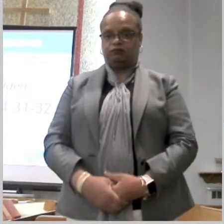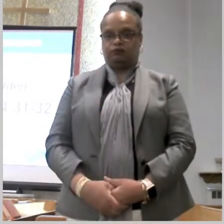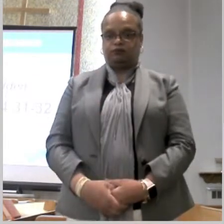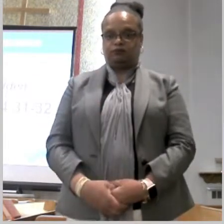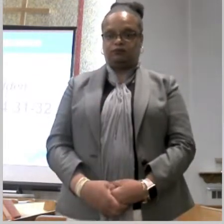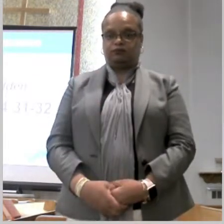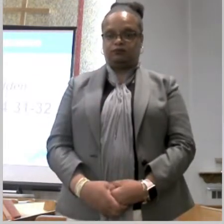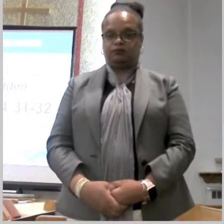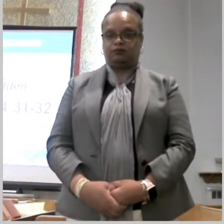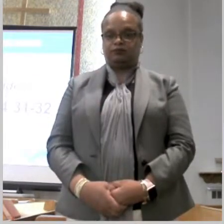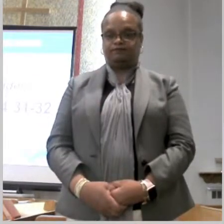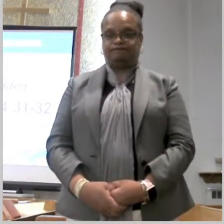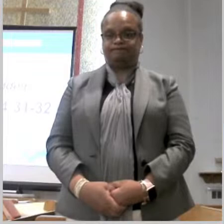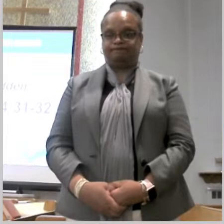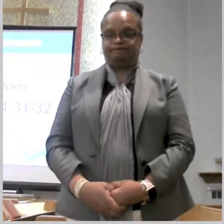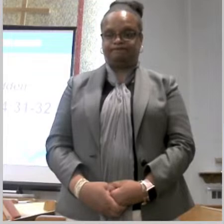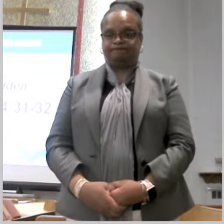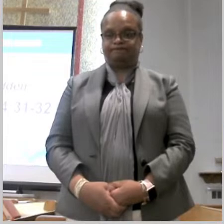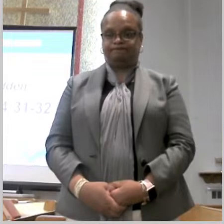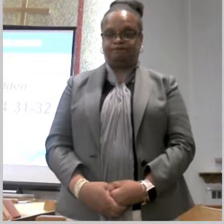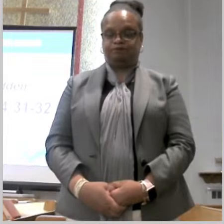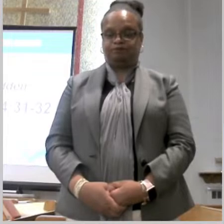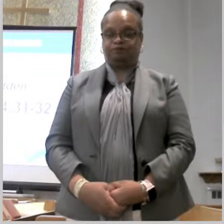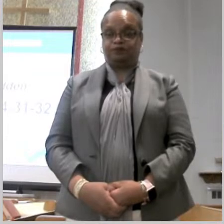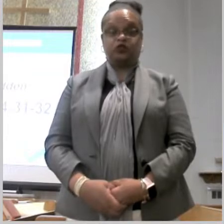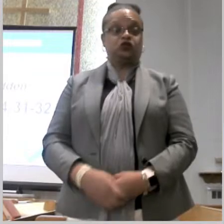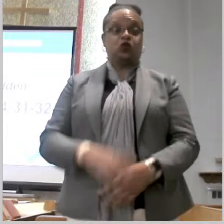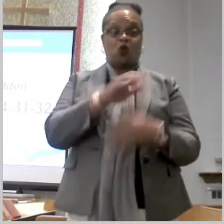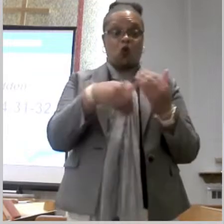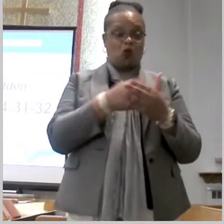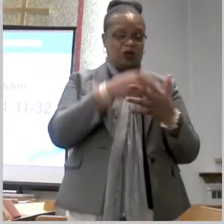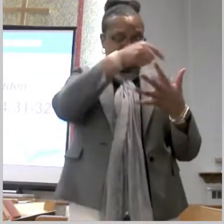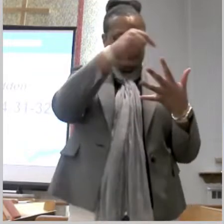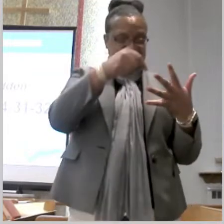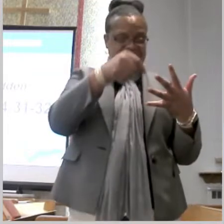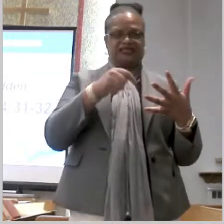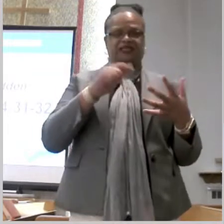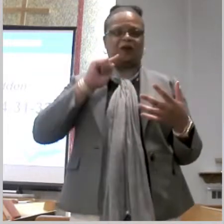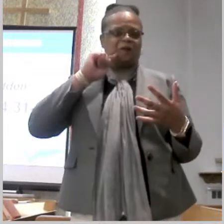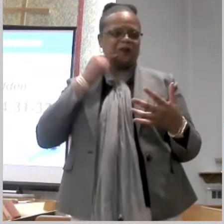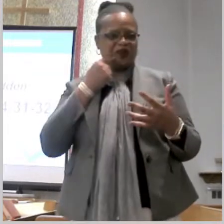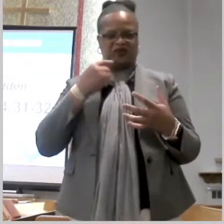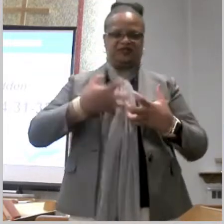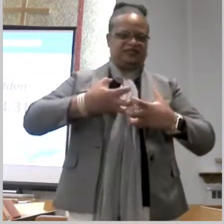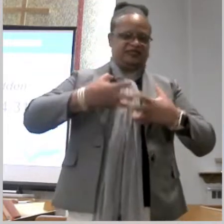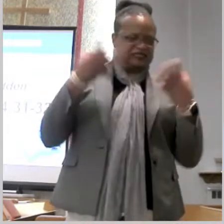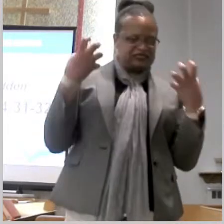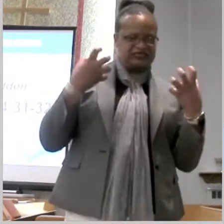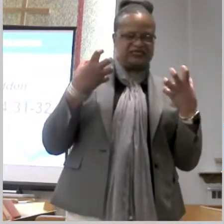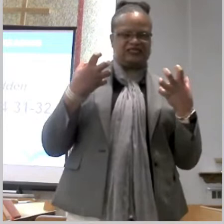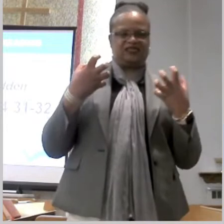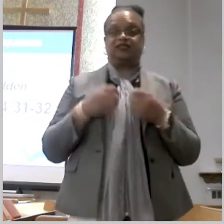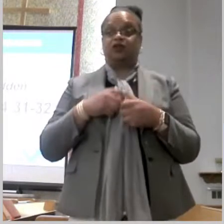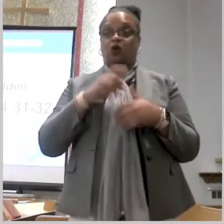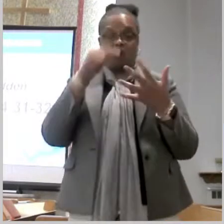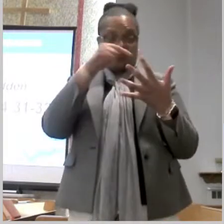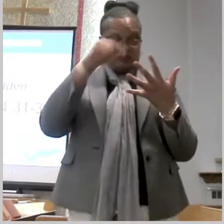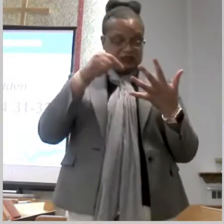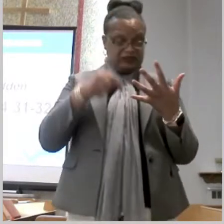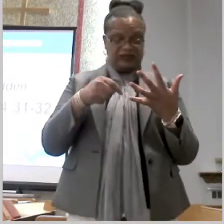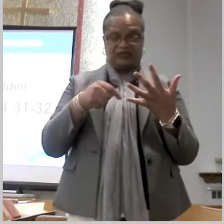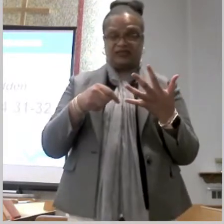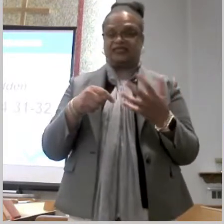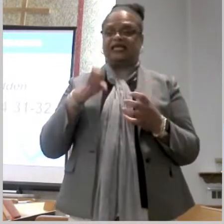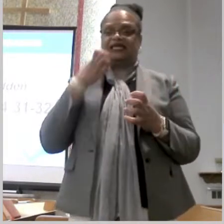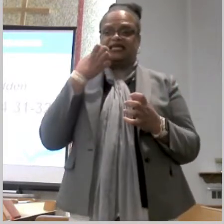It reads, "Let all bitterness, wrath, anger, clamor, and evil